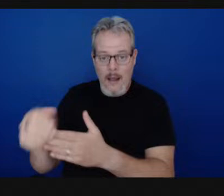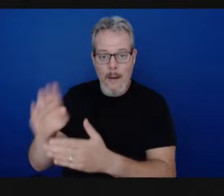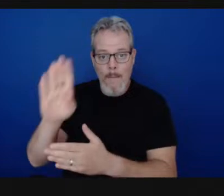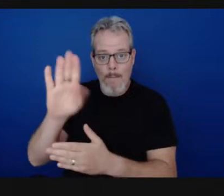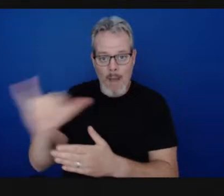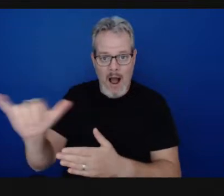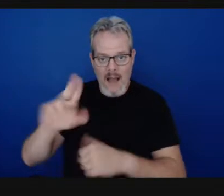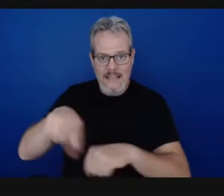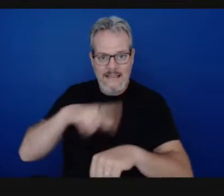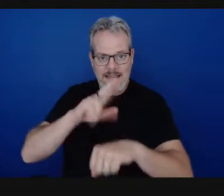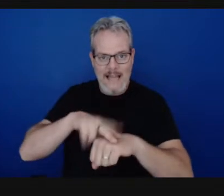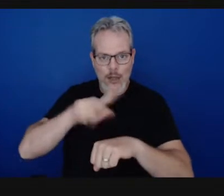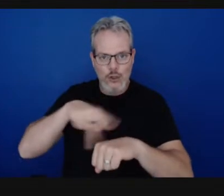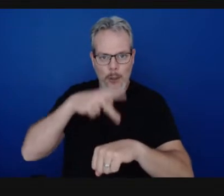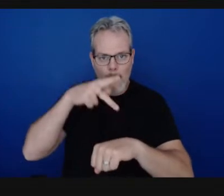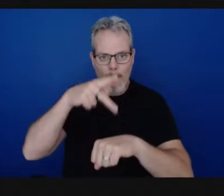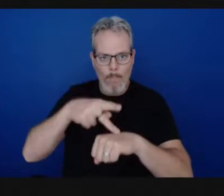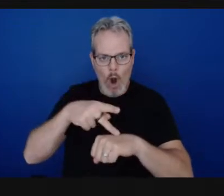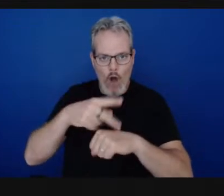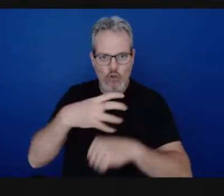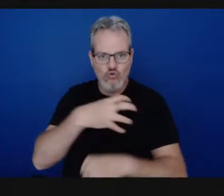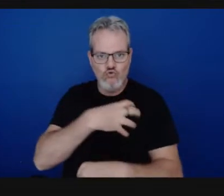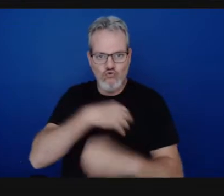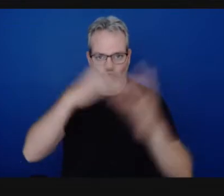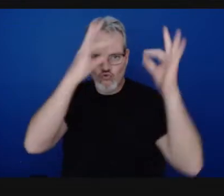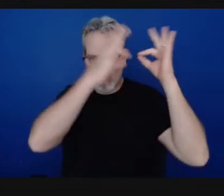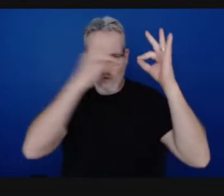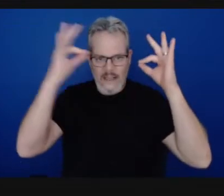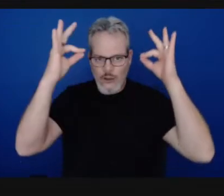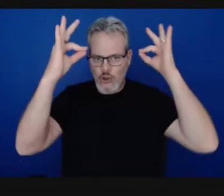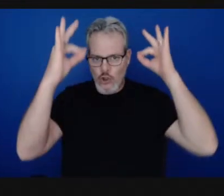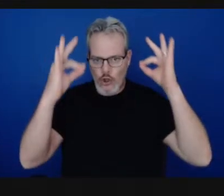park ranger or by the geologists. So